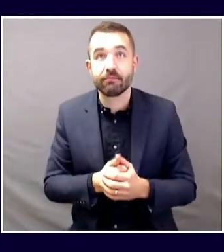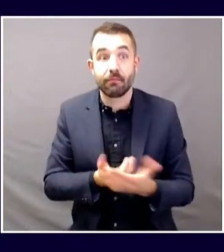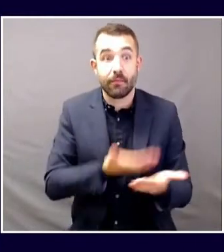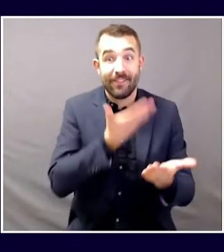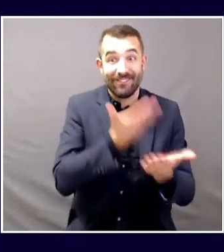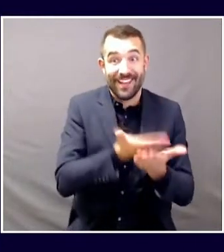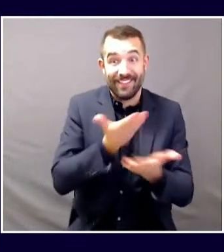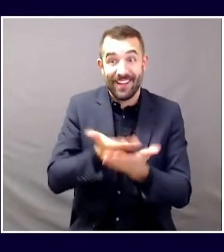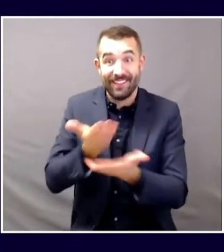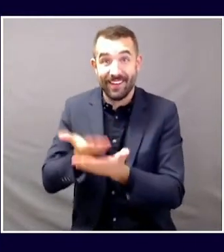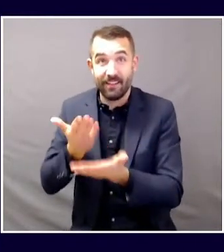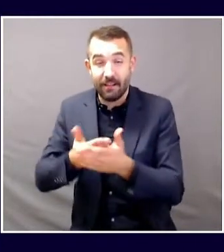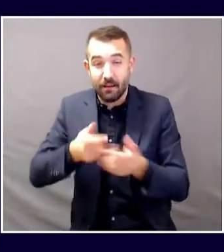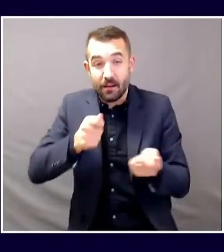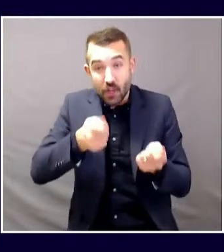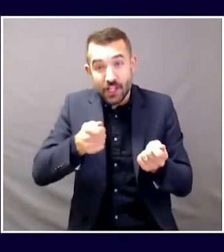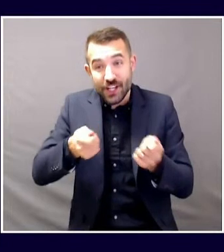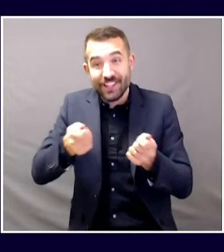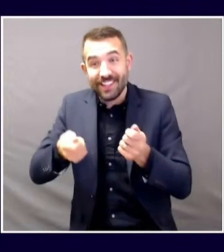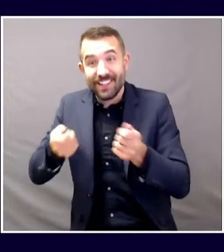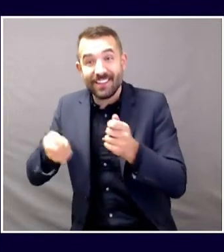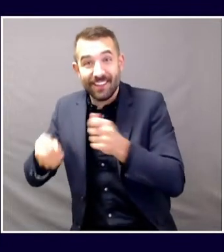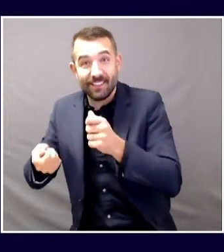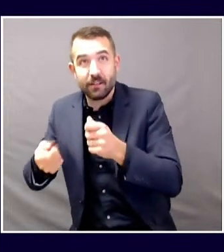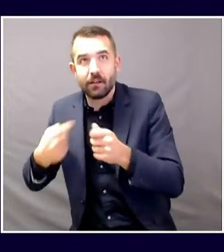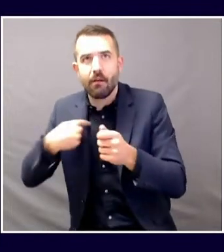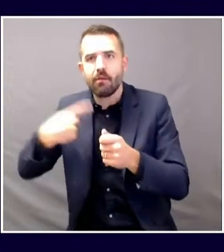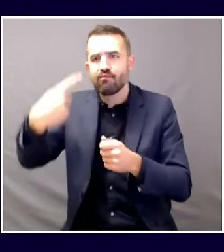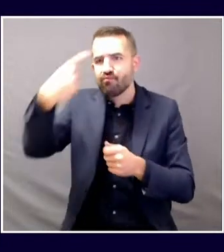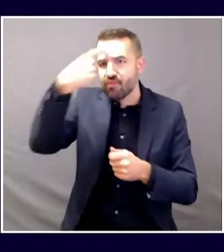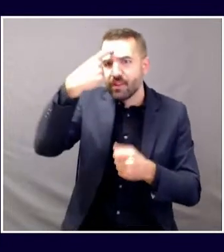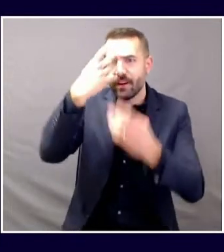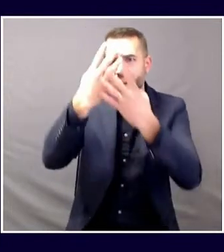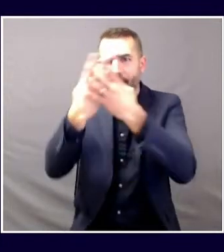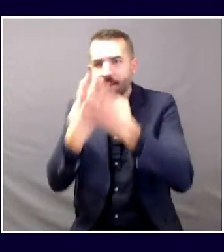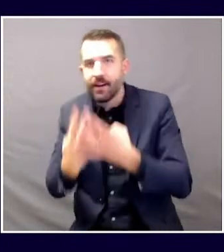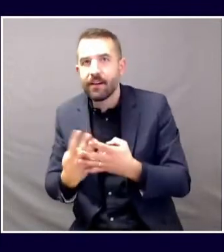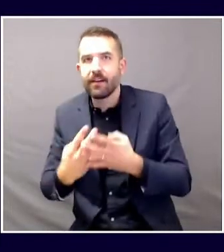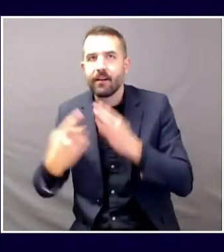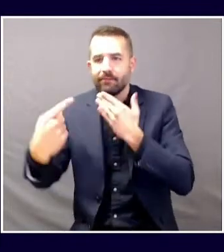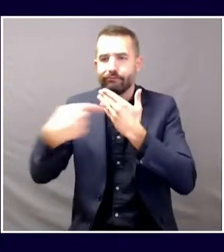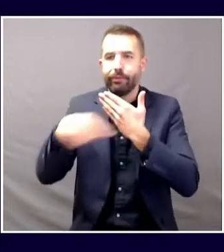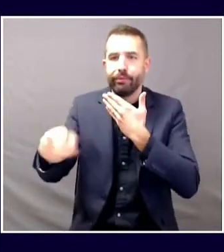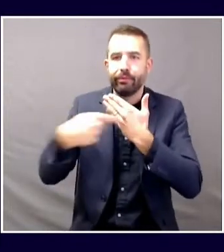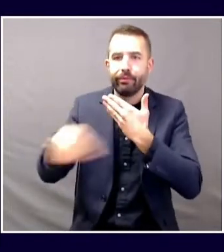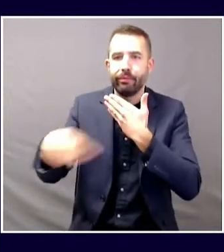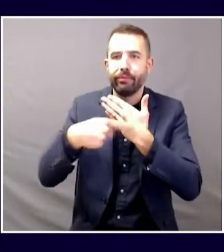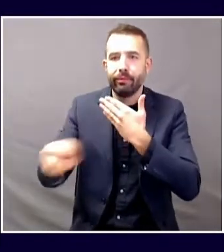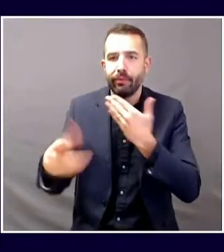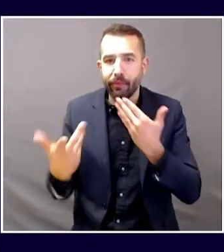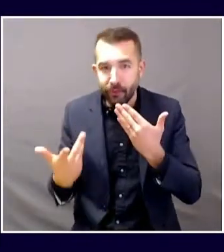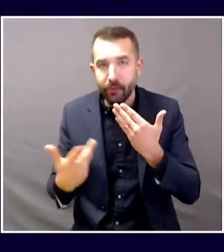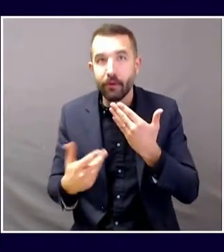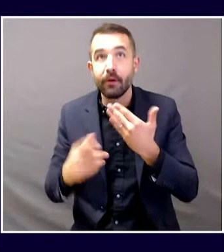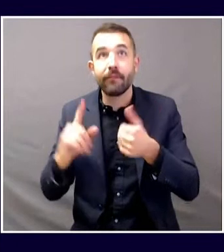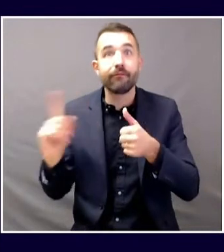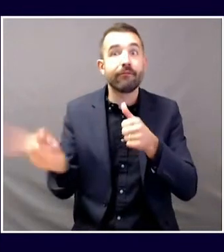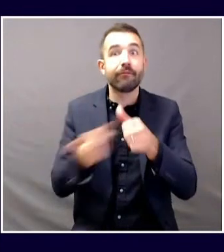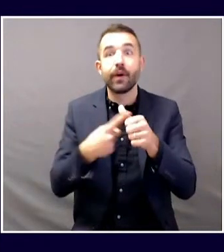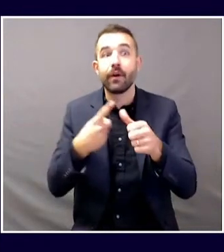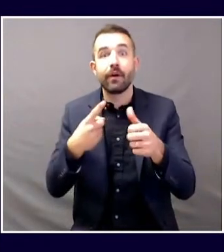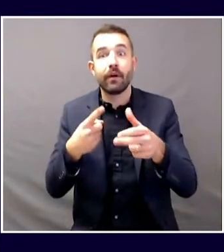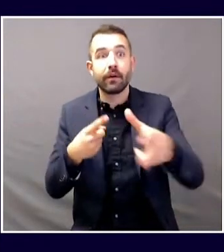away as anomalies or noise. Frankly, that's just what it means to be human.